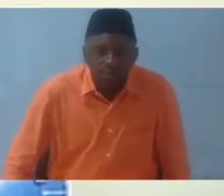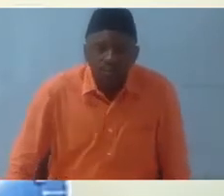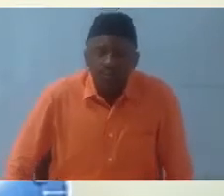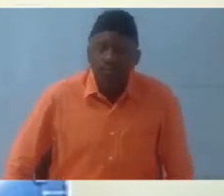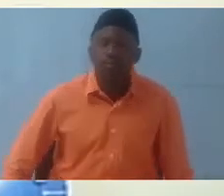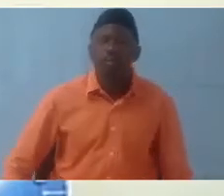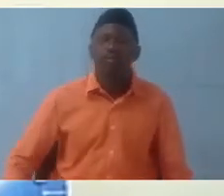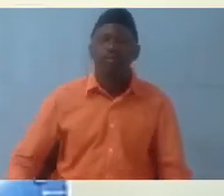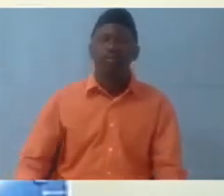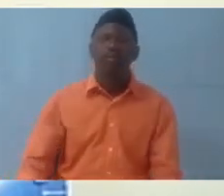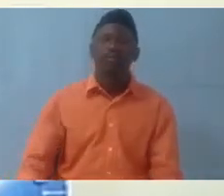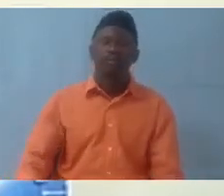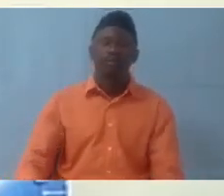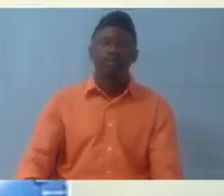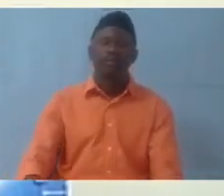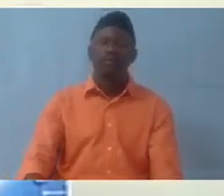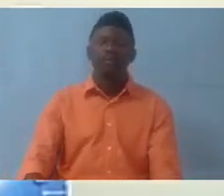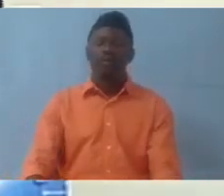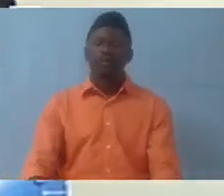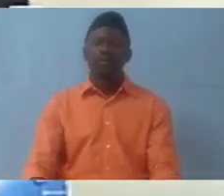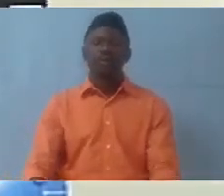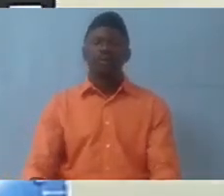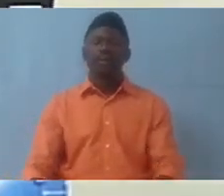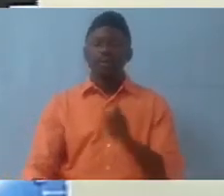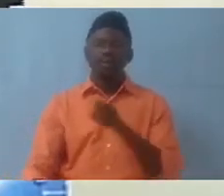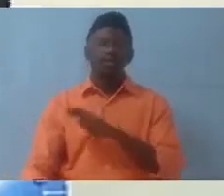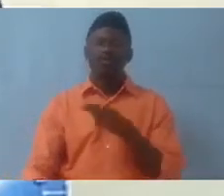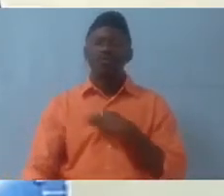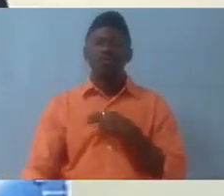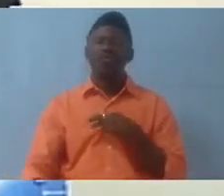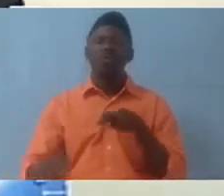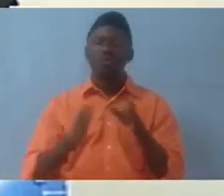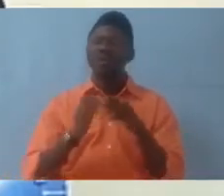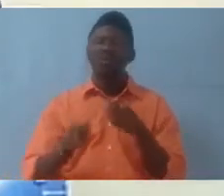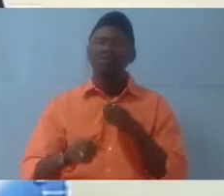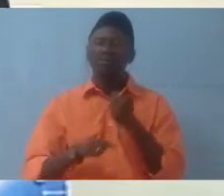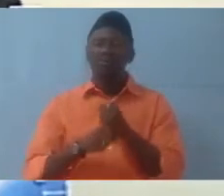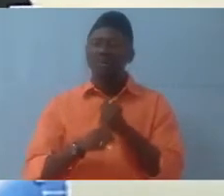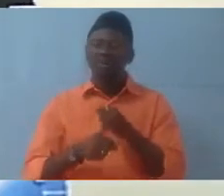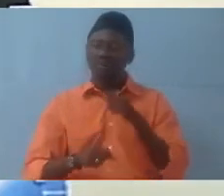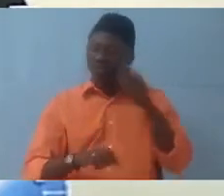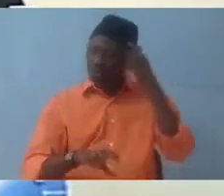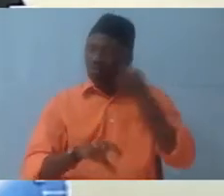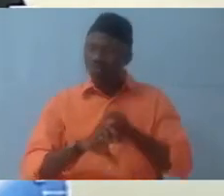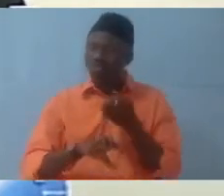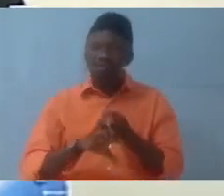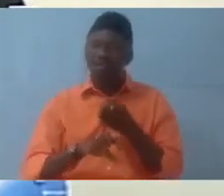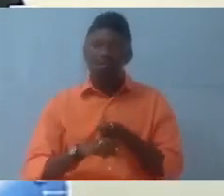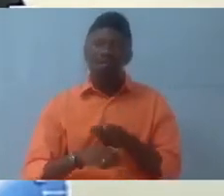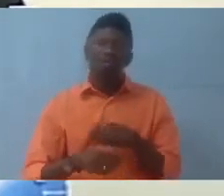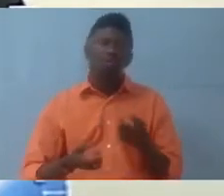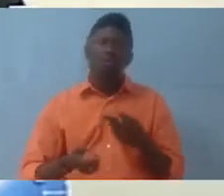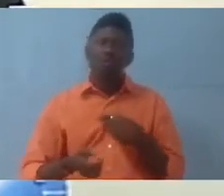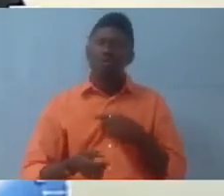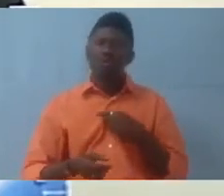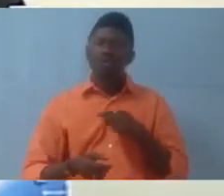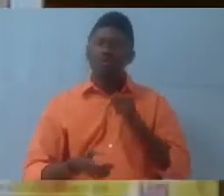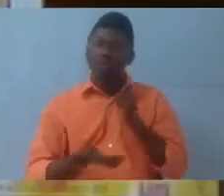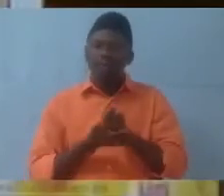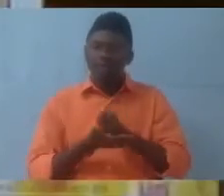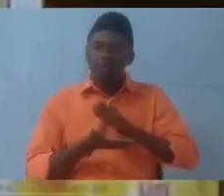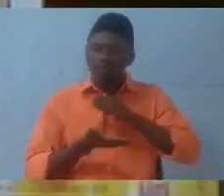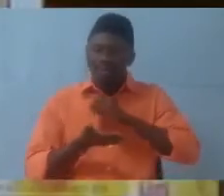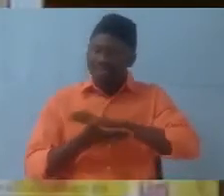nguur gi. That there is no point of being stubborn or trying to prove a point. Té itamen waru ñoo nekk di dëgër bopp wala di jéma wëral